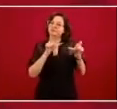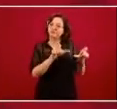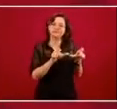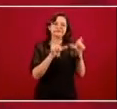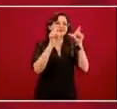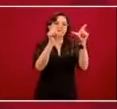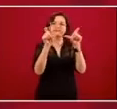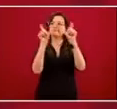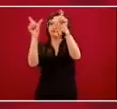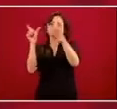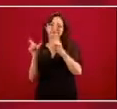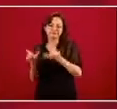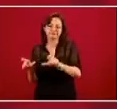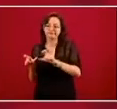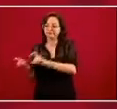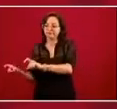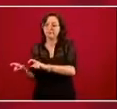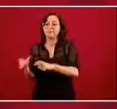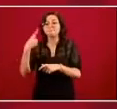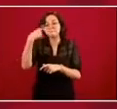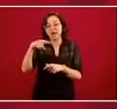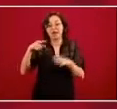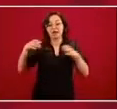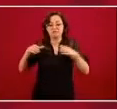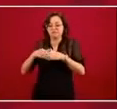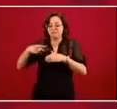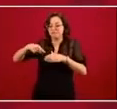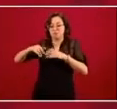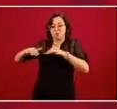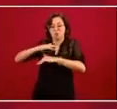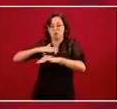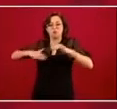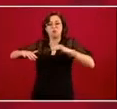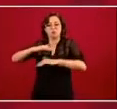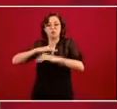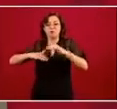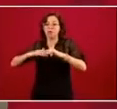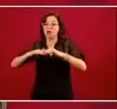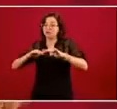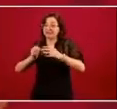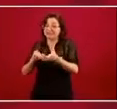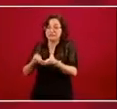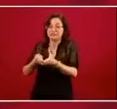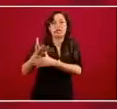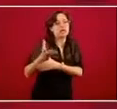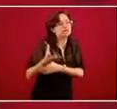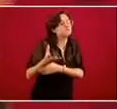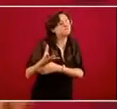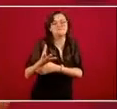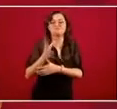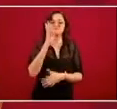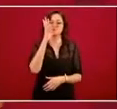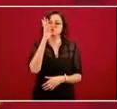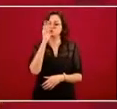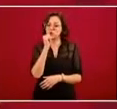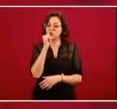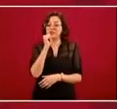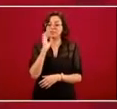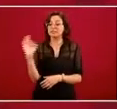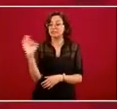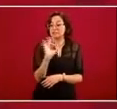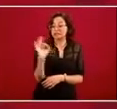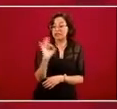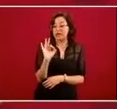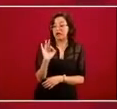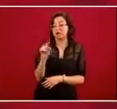area, and we will instrumentalize the mechanisms for people to only be mobilizing within